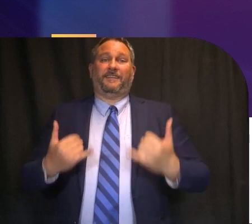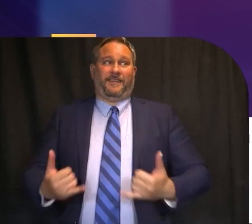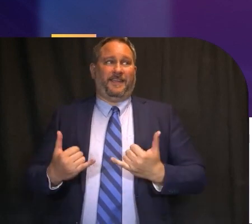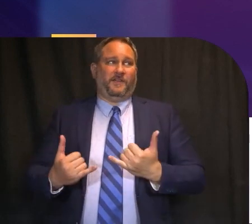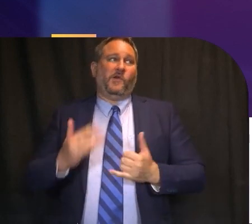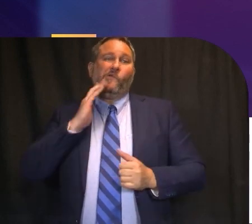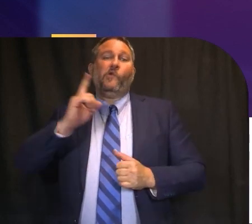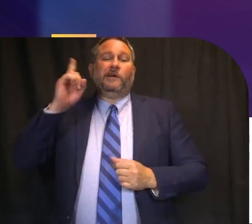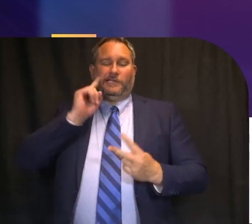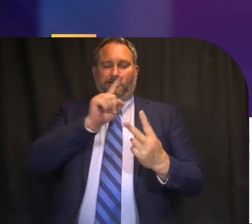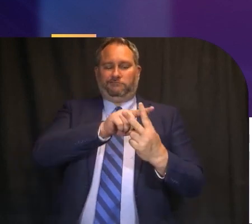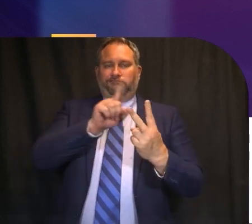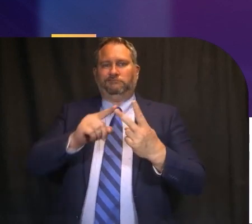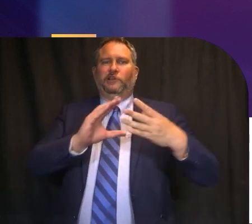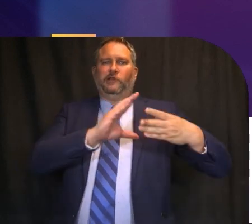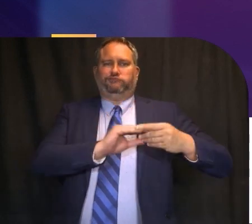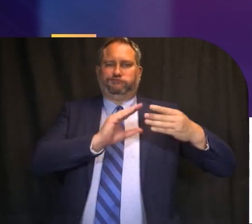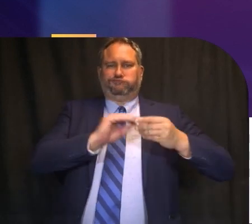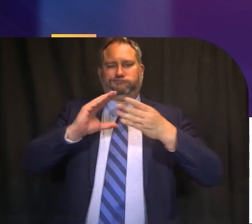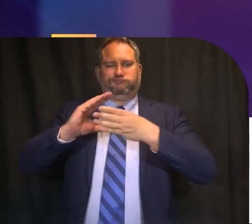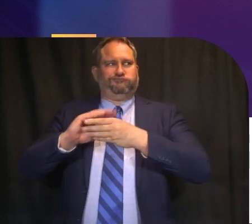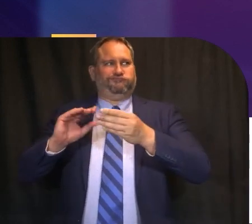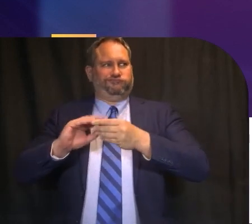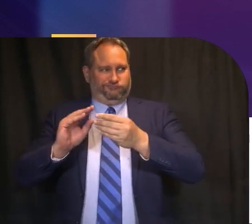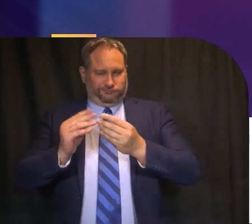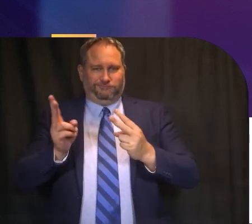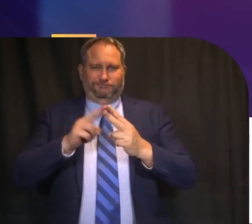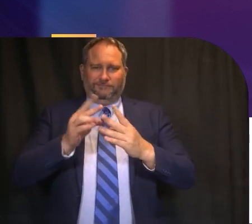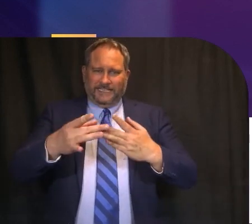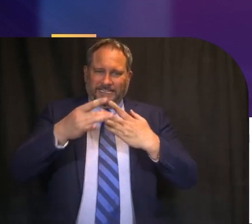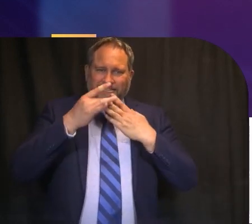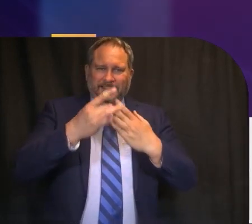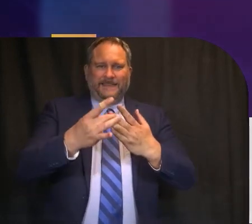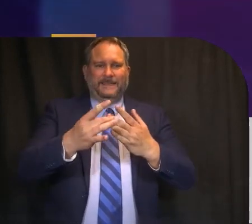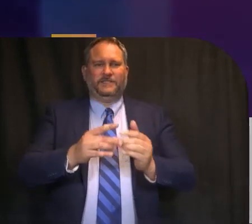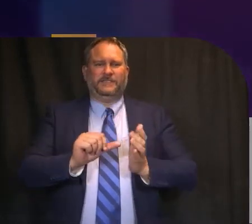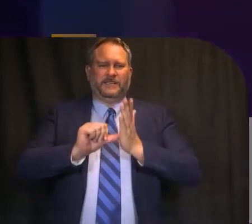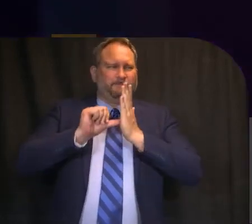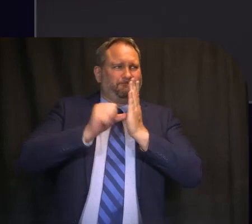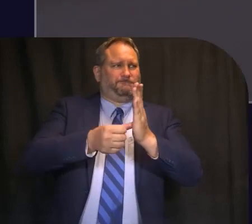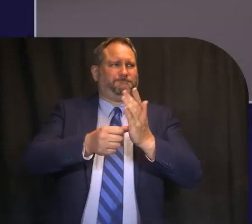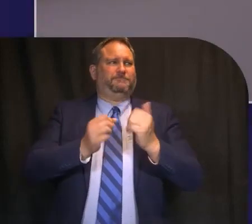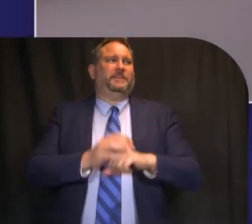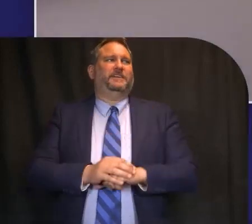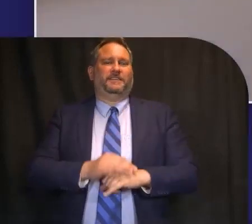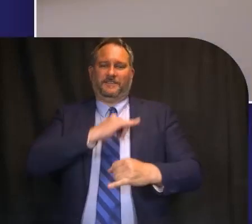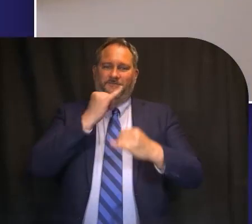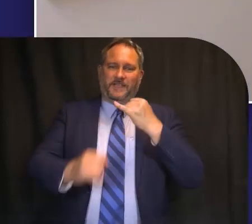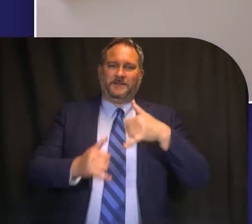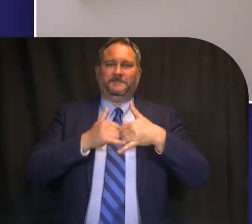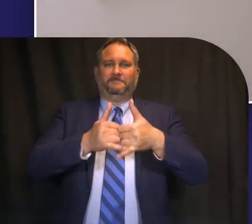final AAPD Paul G. Hearn Emerging Leader Award. Thank you.